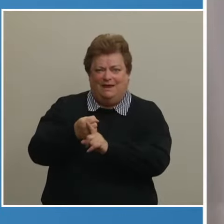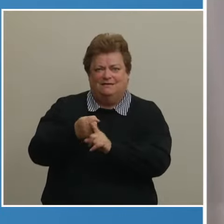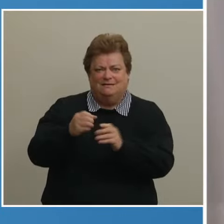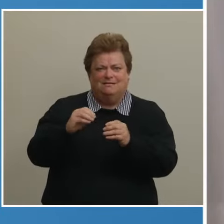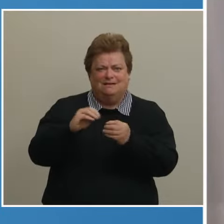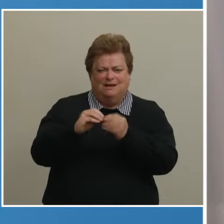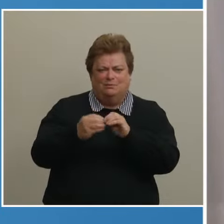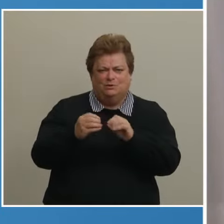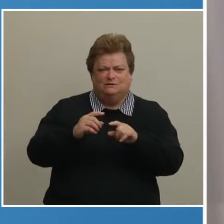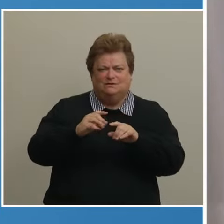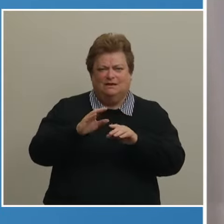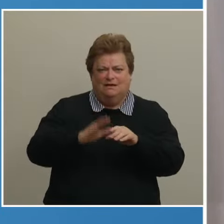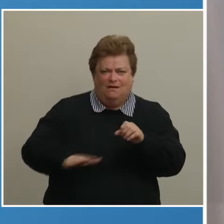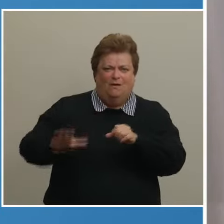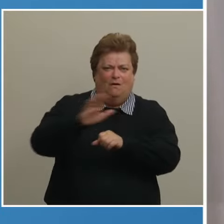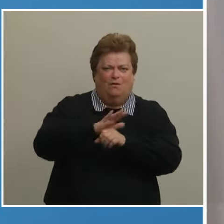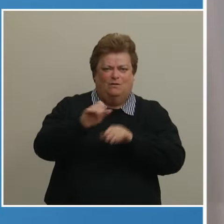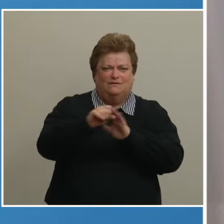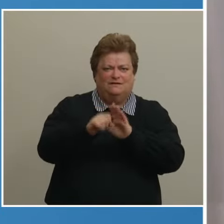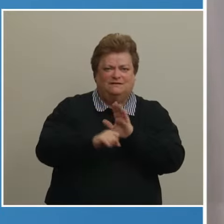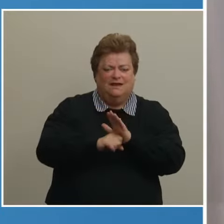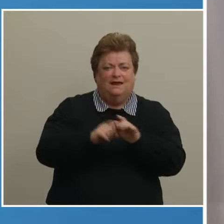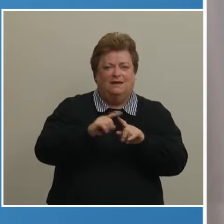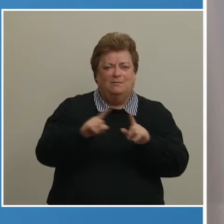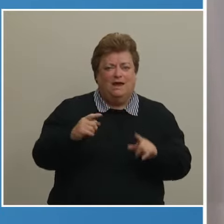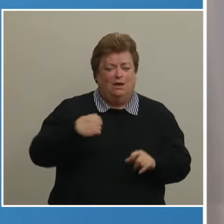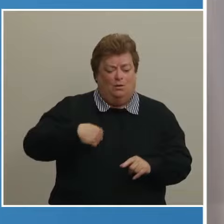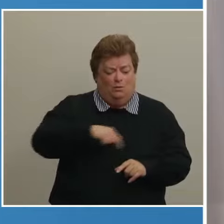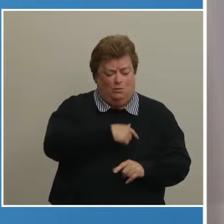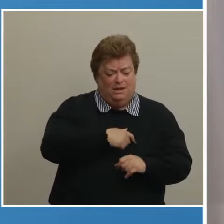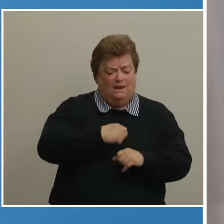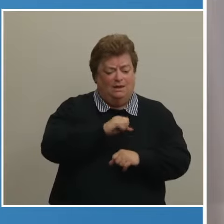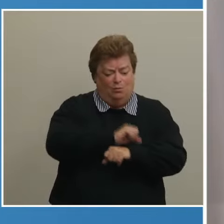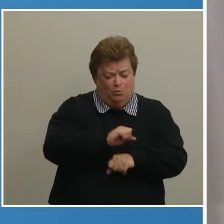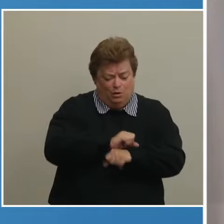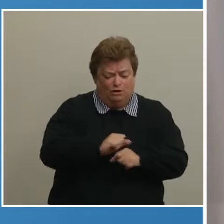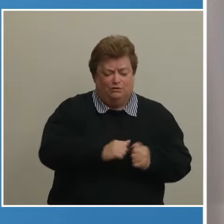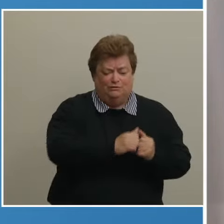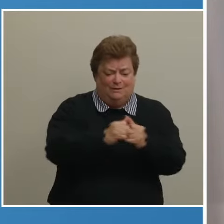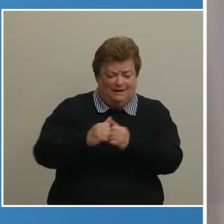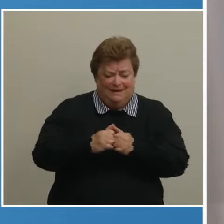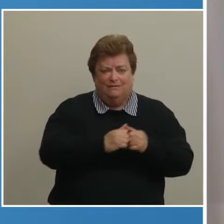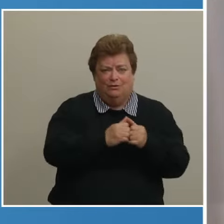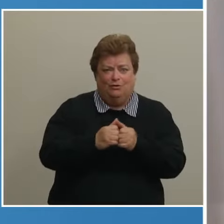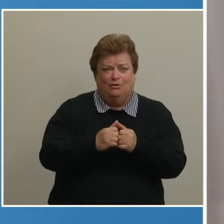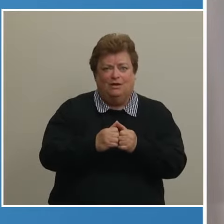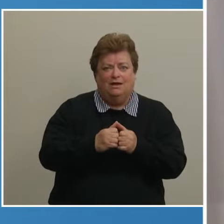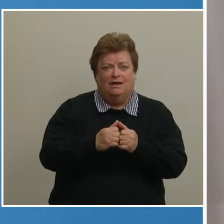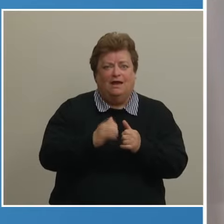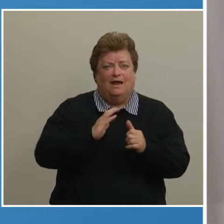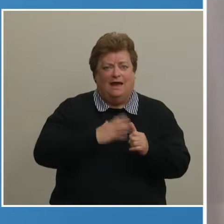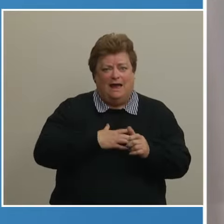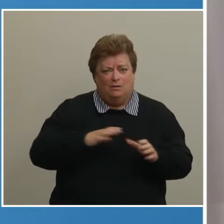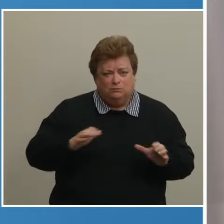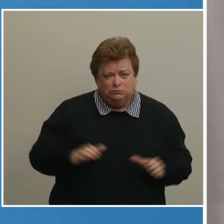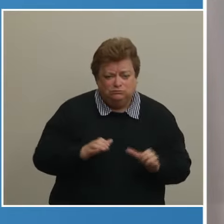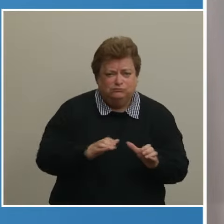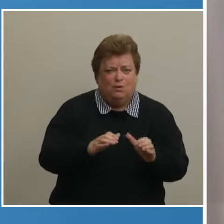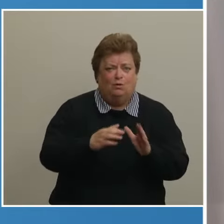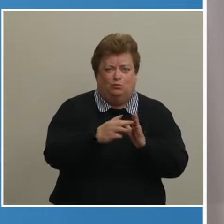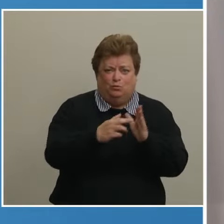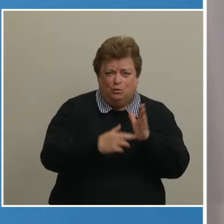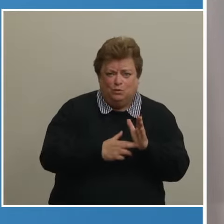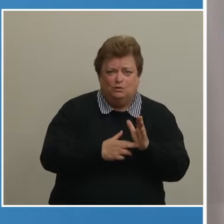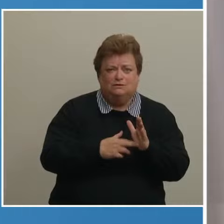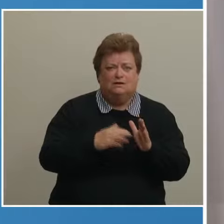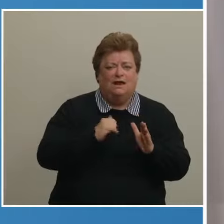data shows that we have made a difference by our individual and collective actions, our more robust preventive health measures, our